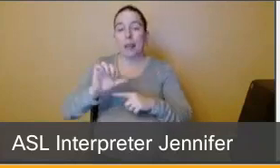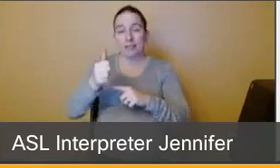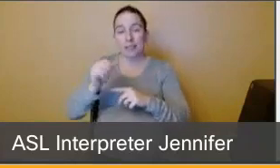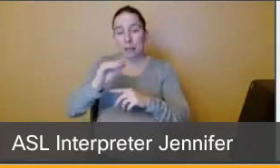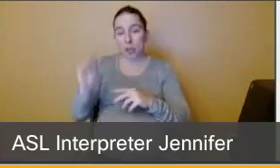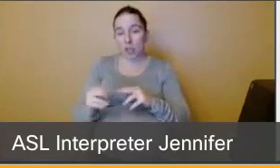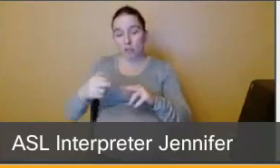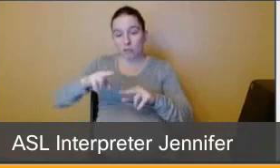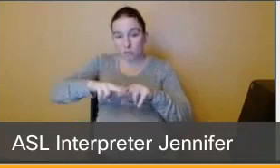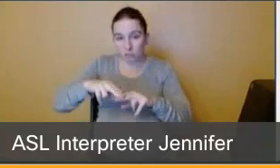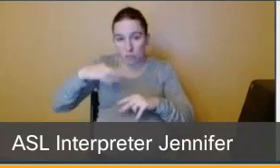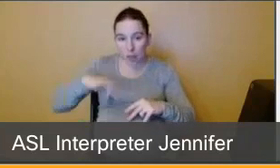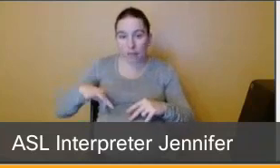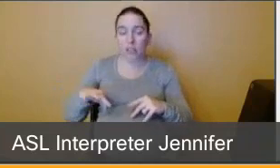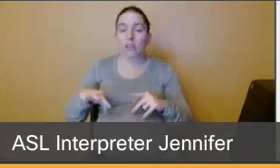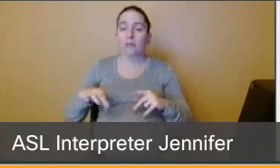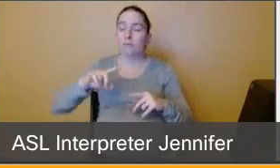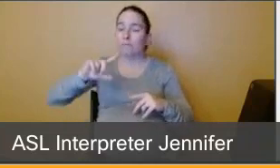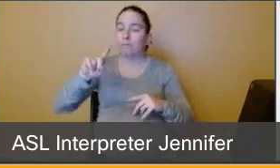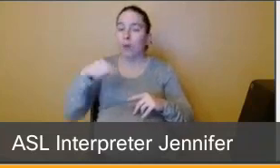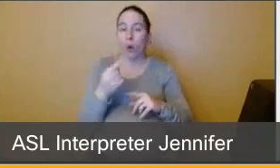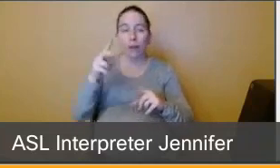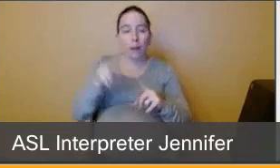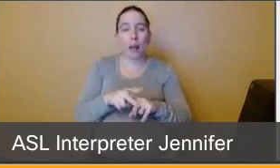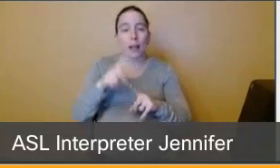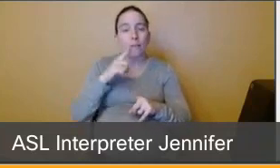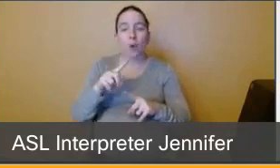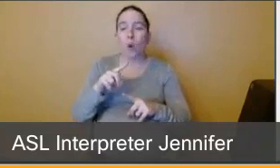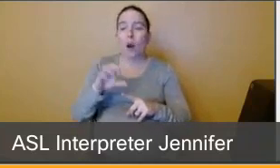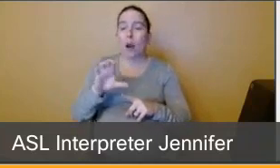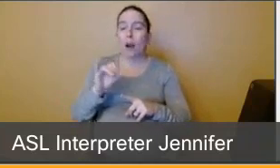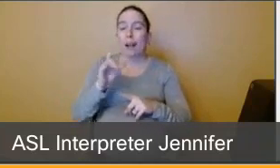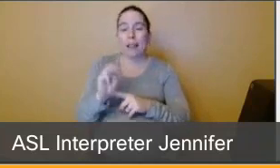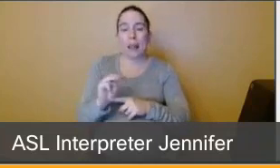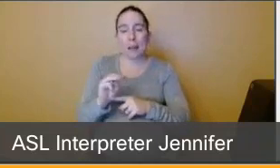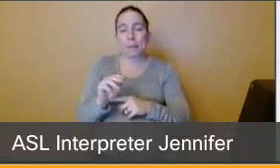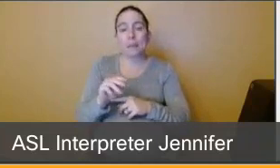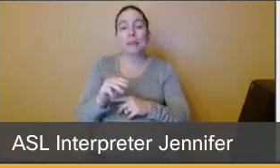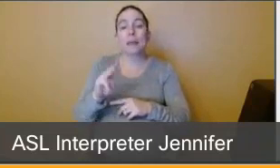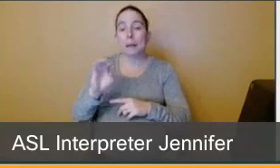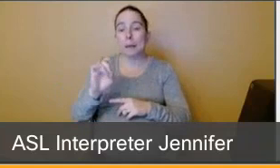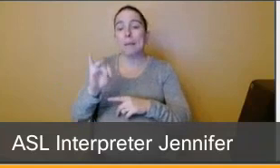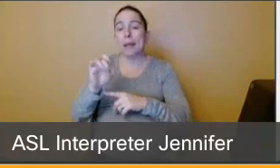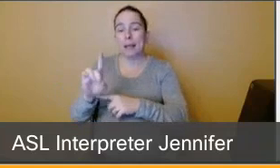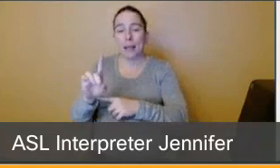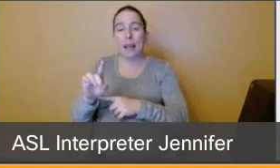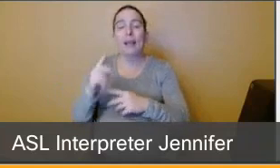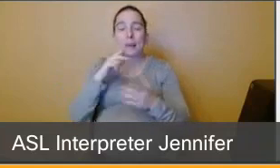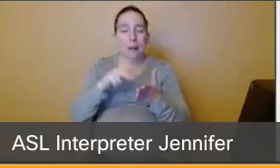enhanced benefit only applies to claims paid, Medicaid claims paid for HCBS services